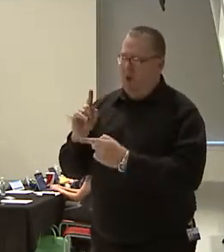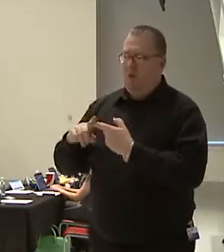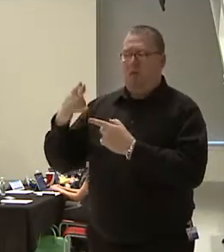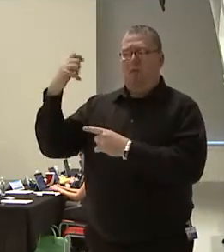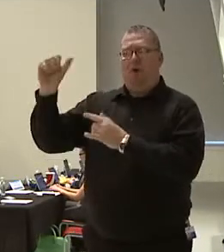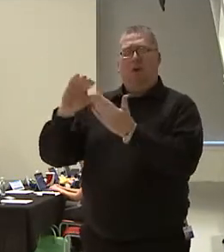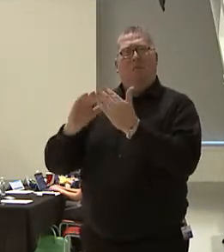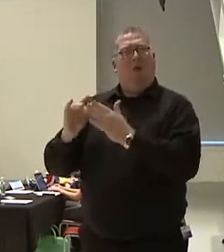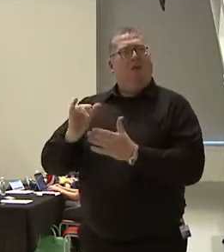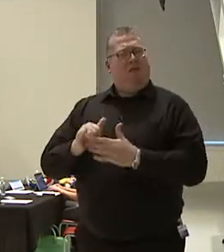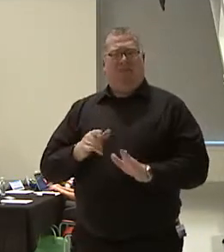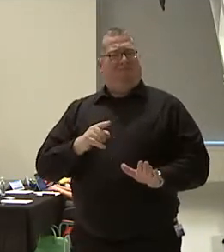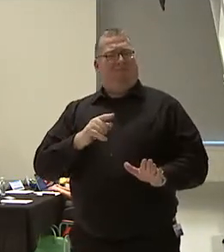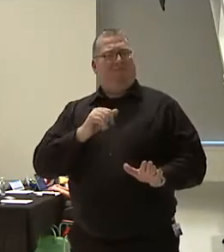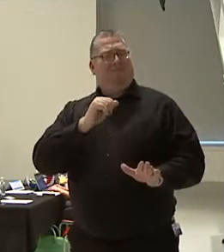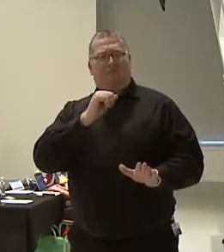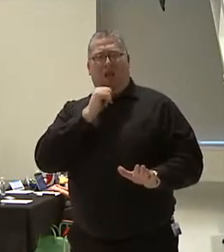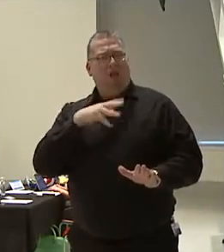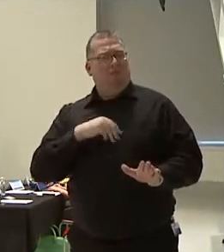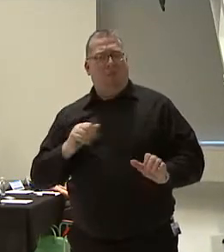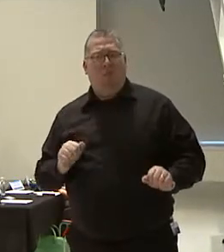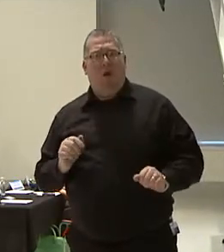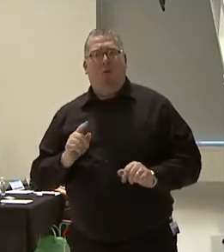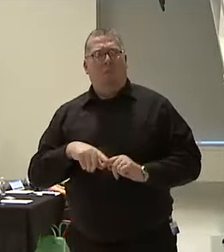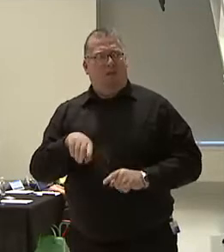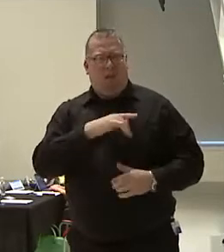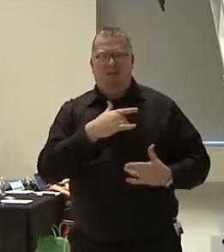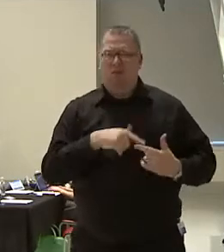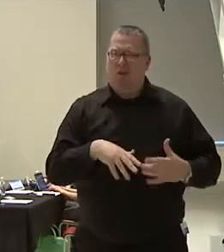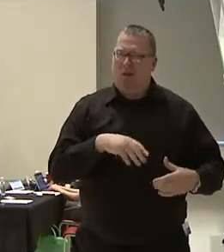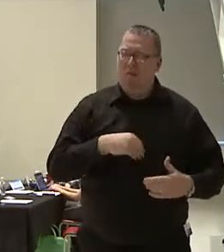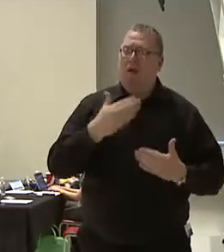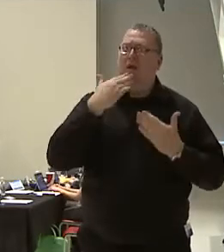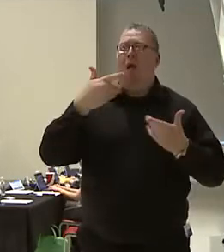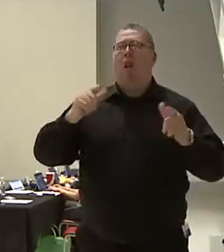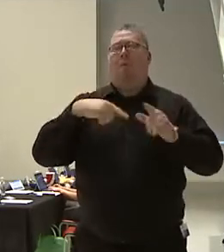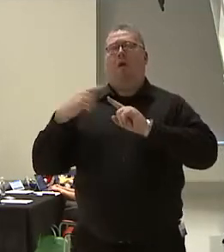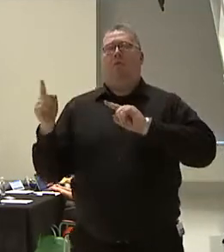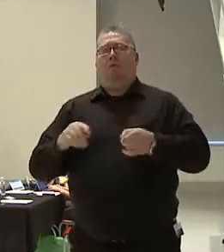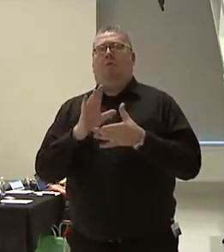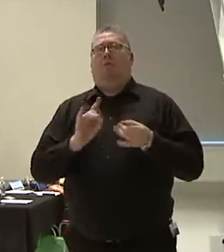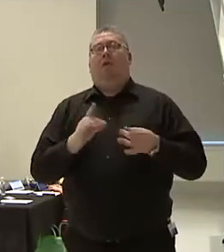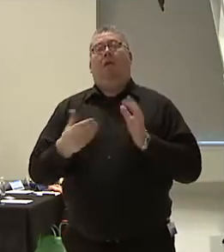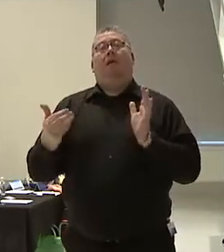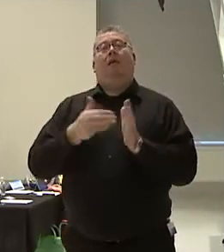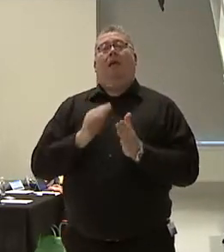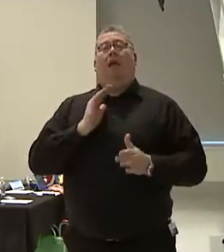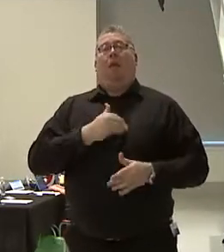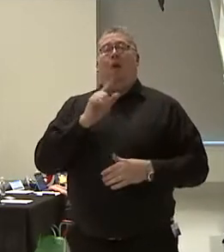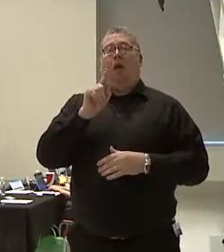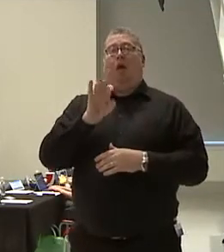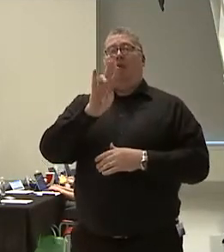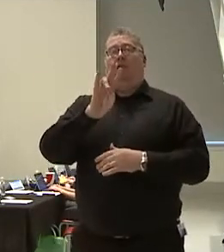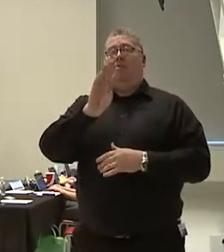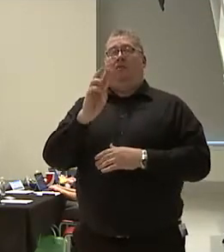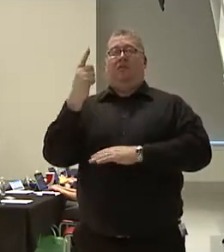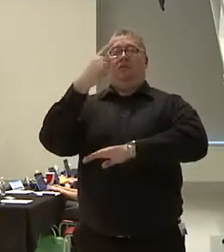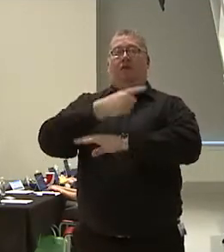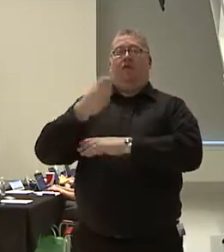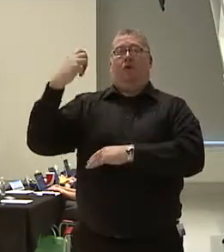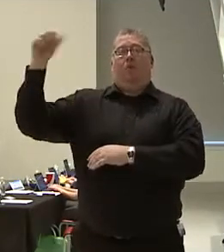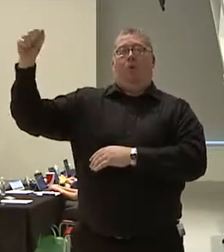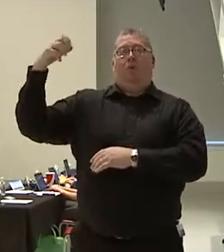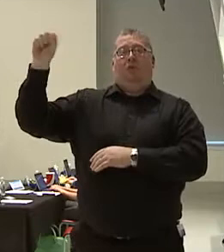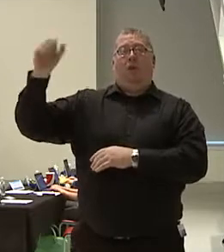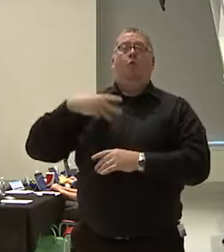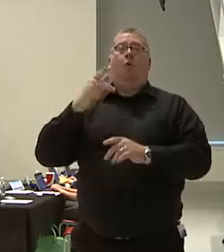that should not be okay, but it is. So thank you for allowing me to come today and talk. And again, this is the 176th day of protest. The protest